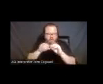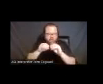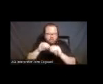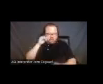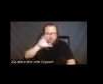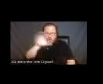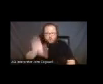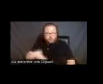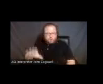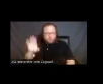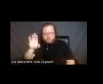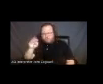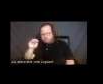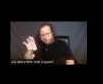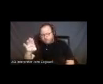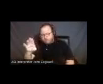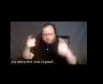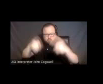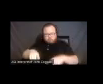bombed or